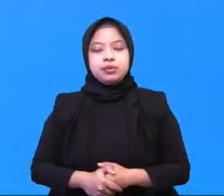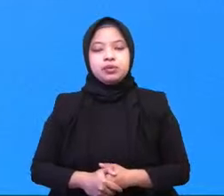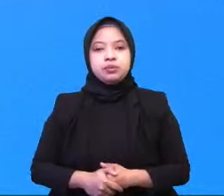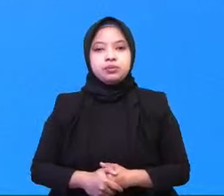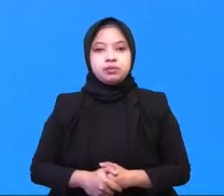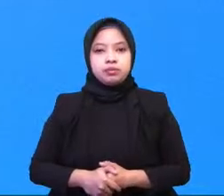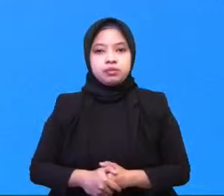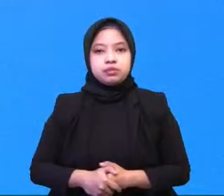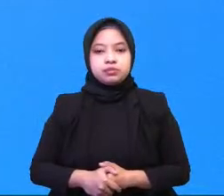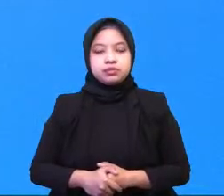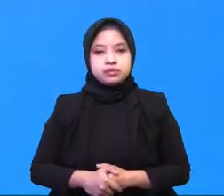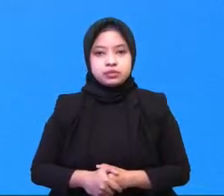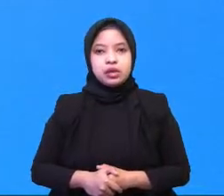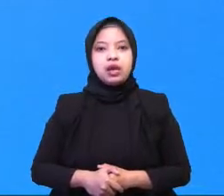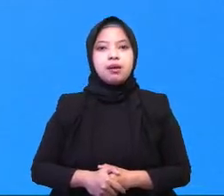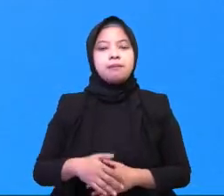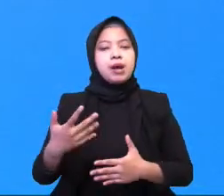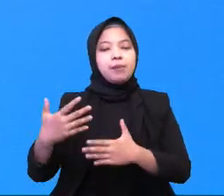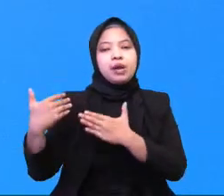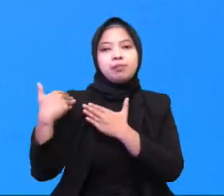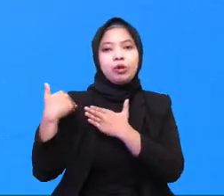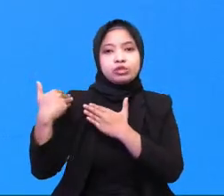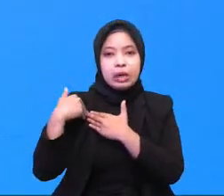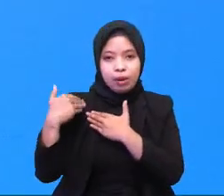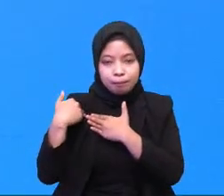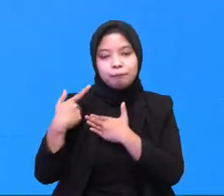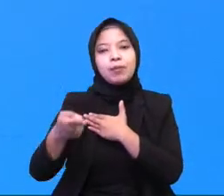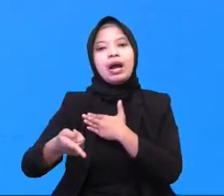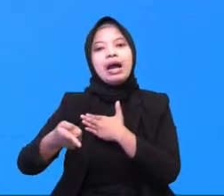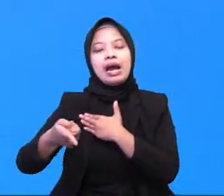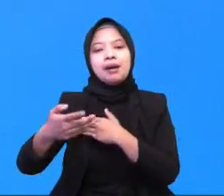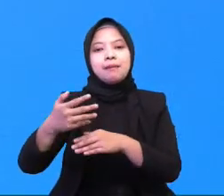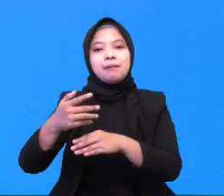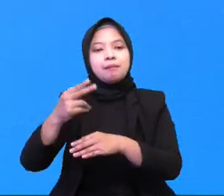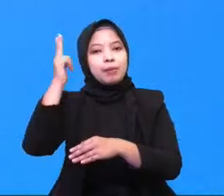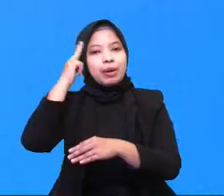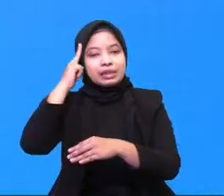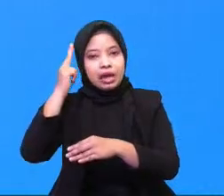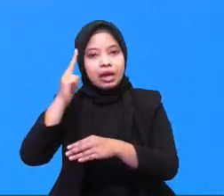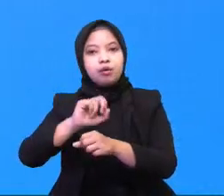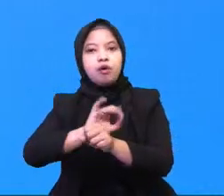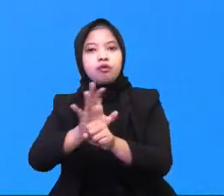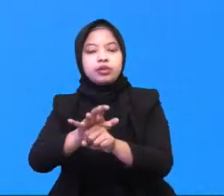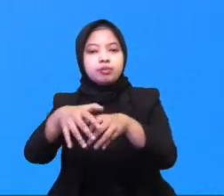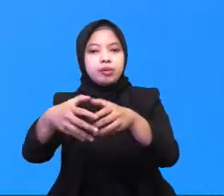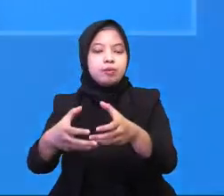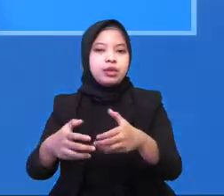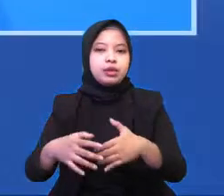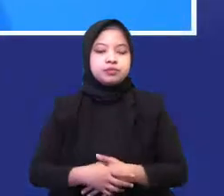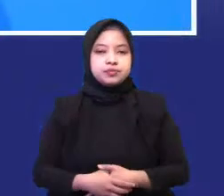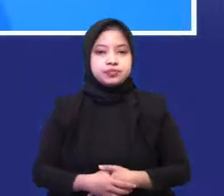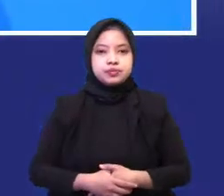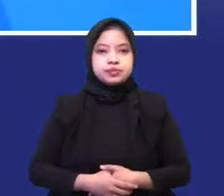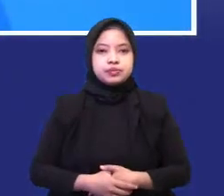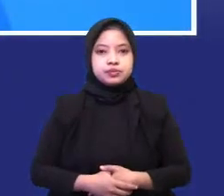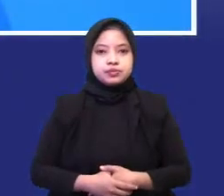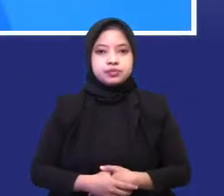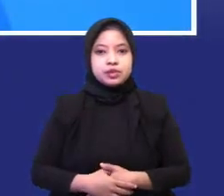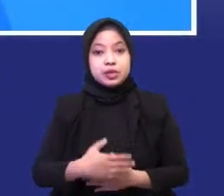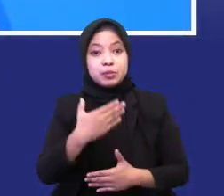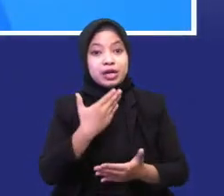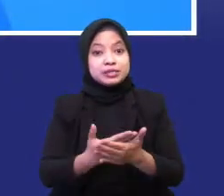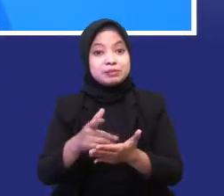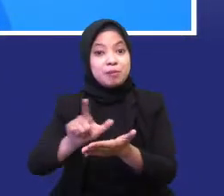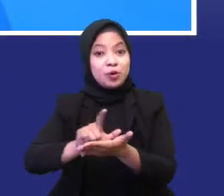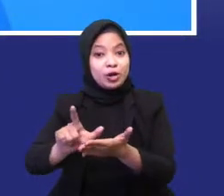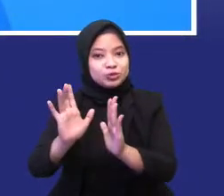will conclude the COVID management update for today, and I will continue to answer questions given by the press. So, thank you